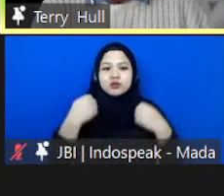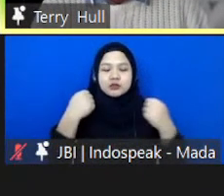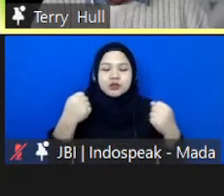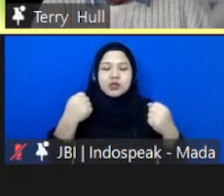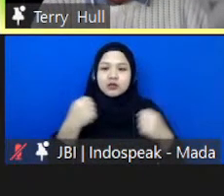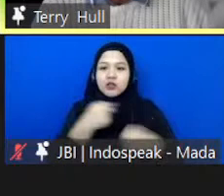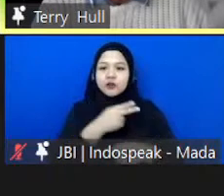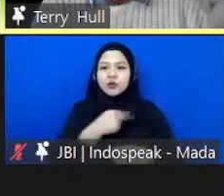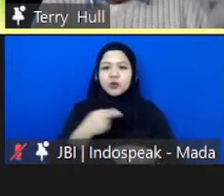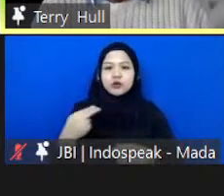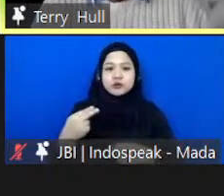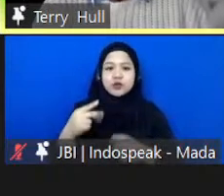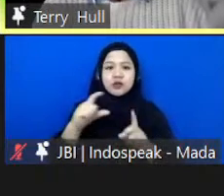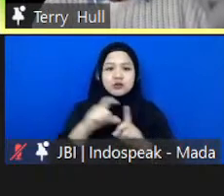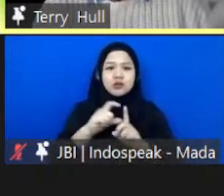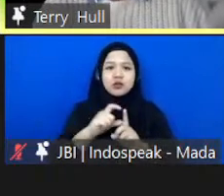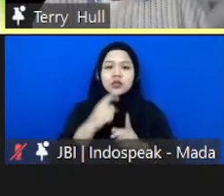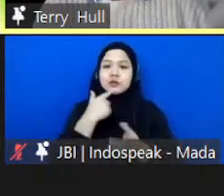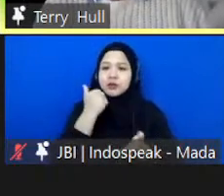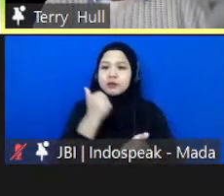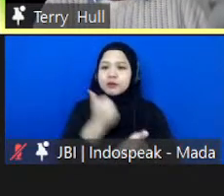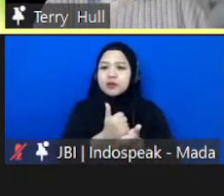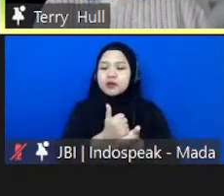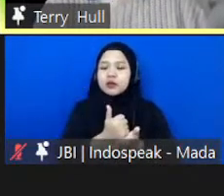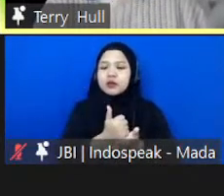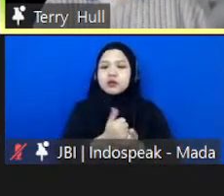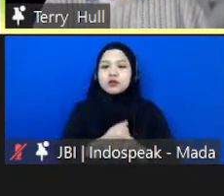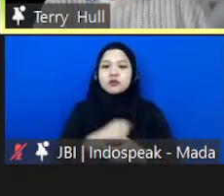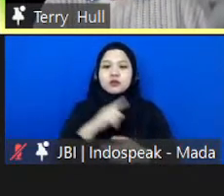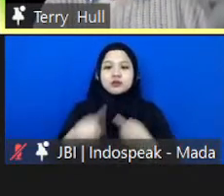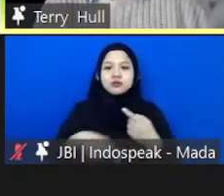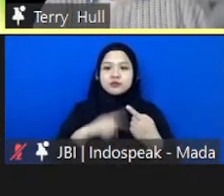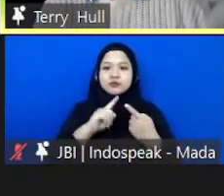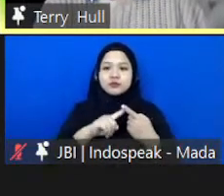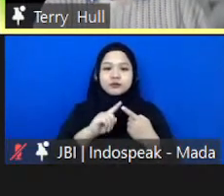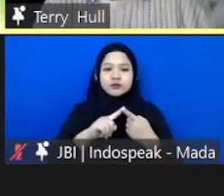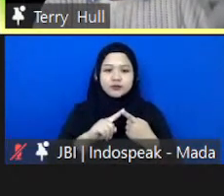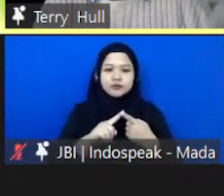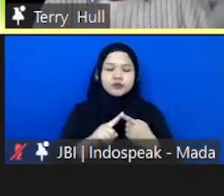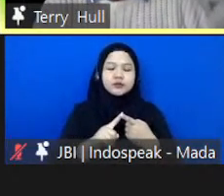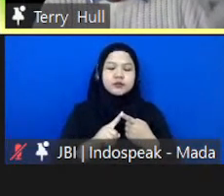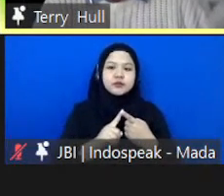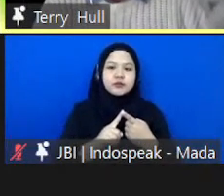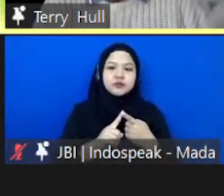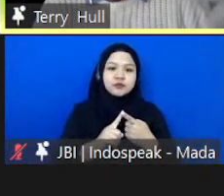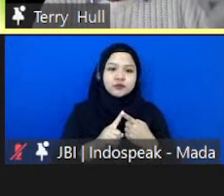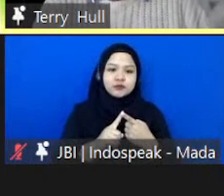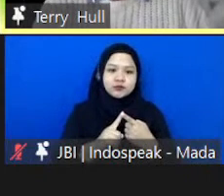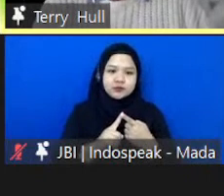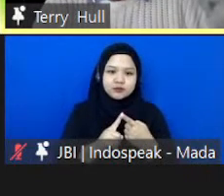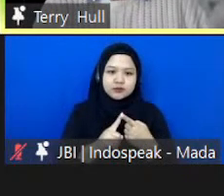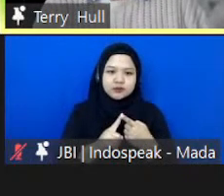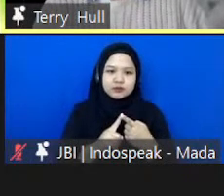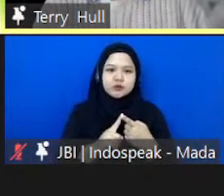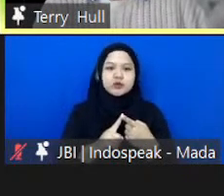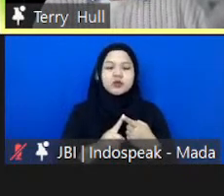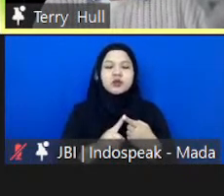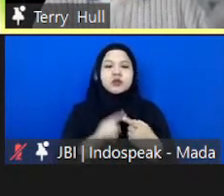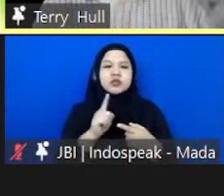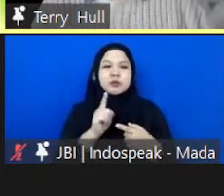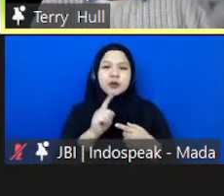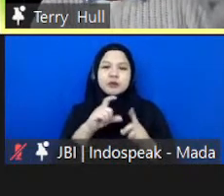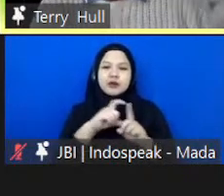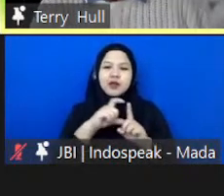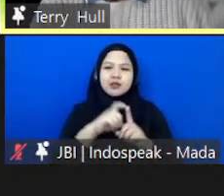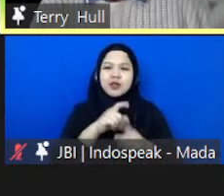quite important. One is the incredible complexity of the structure of